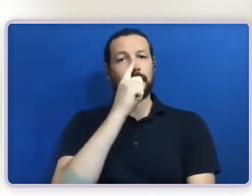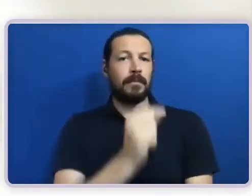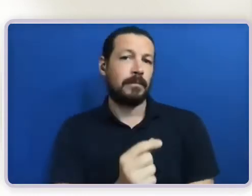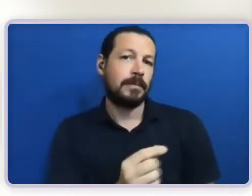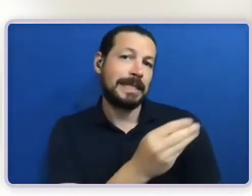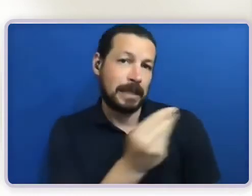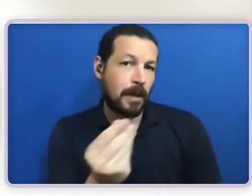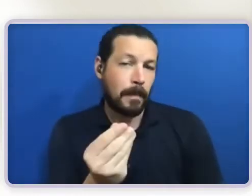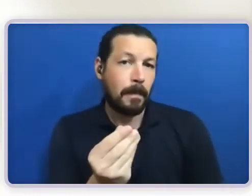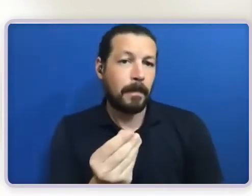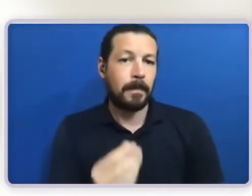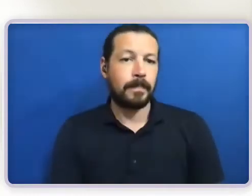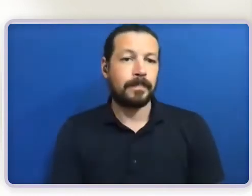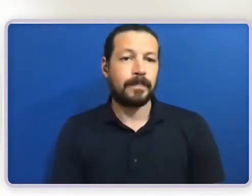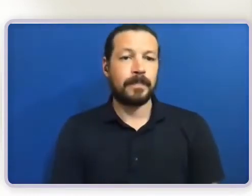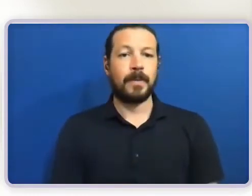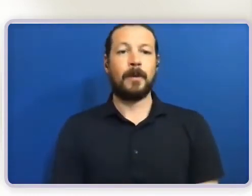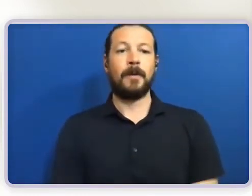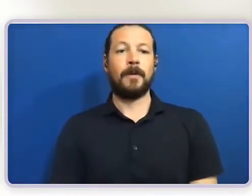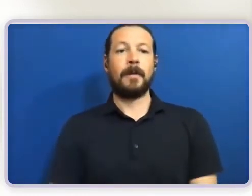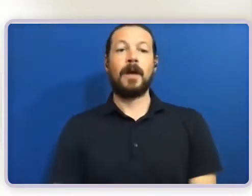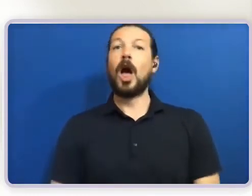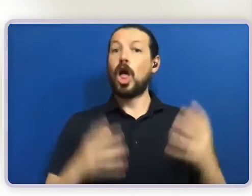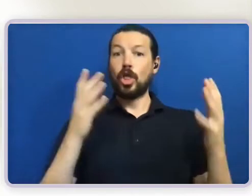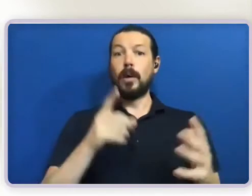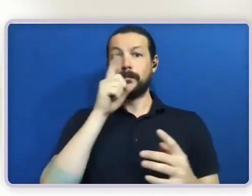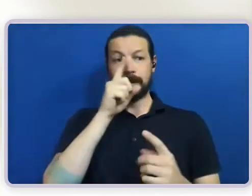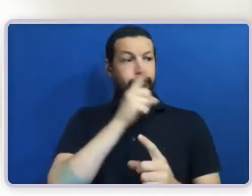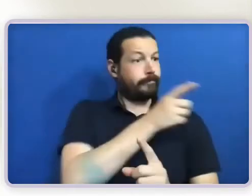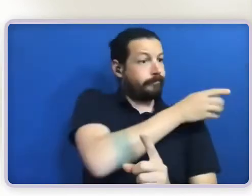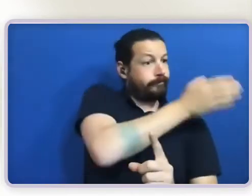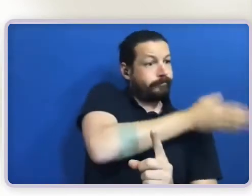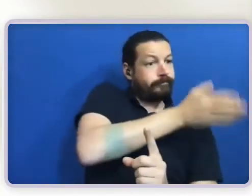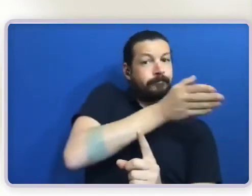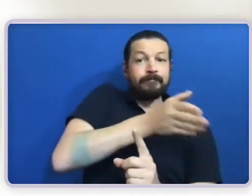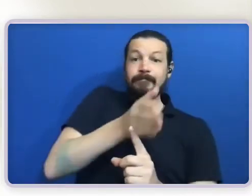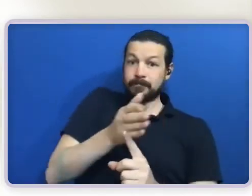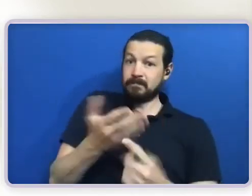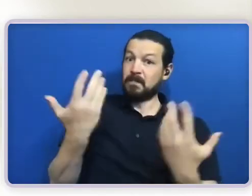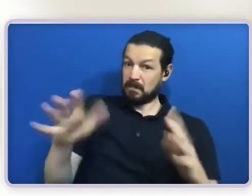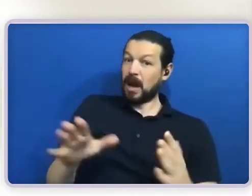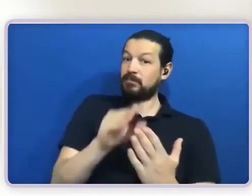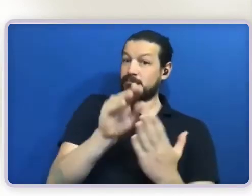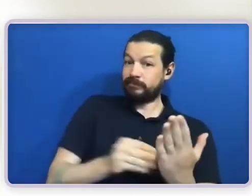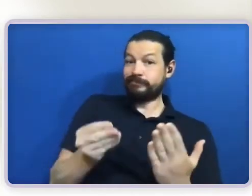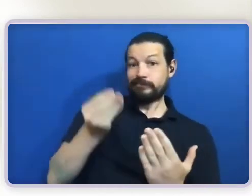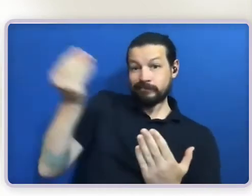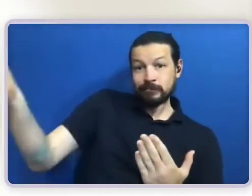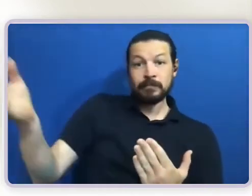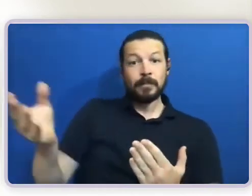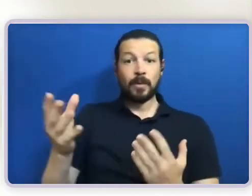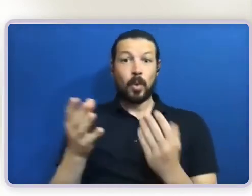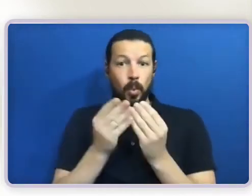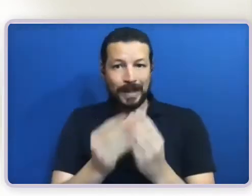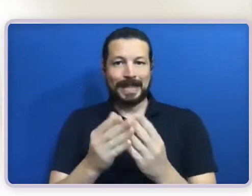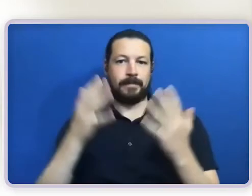And many people have already shared their story via a submission without needing legal support.